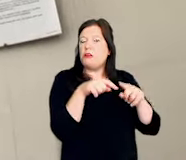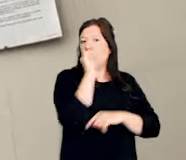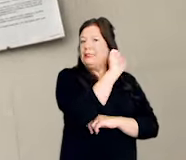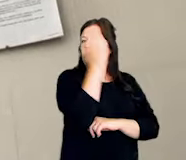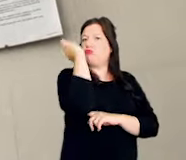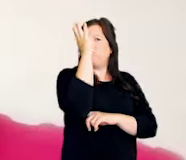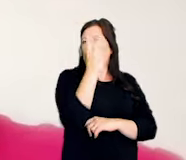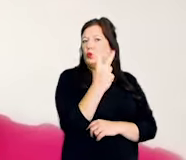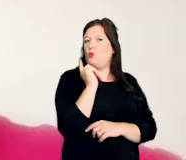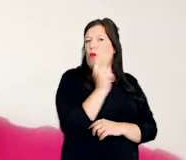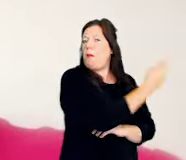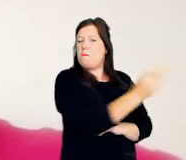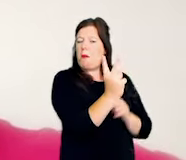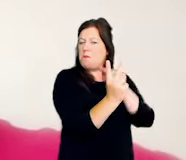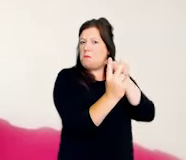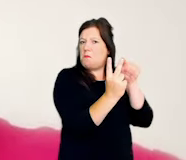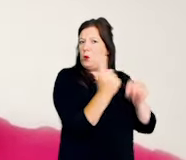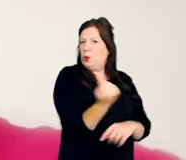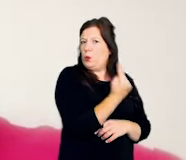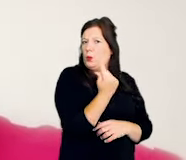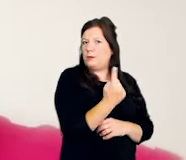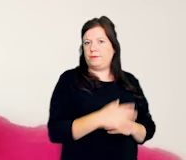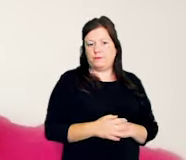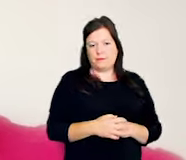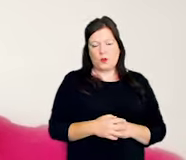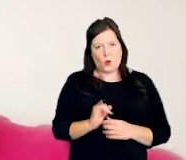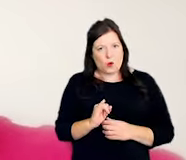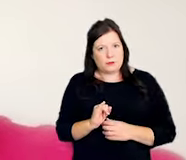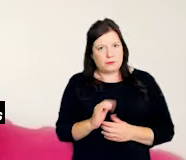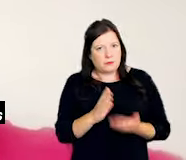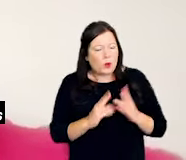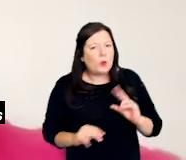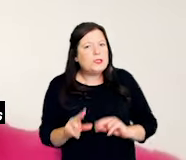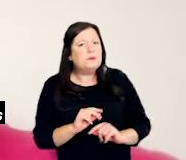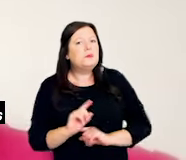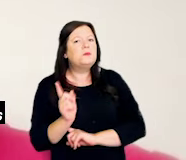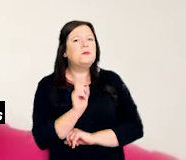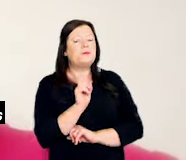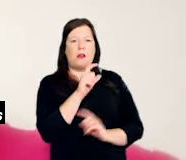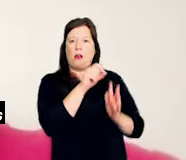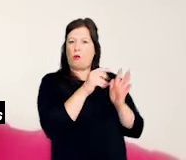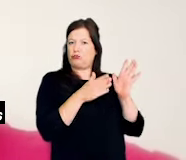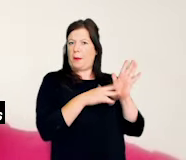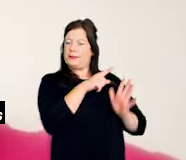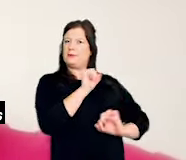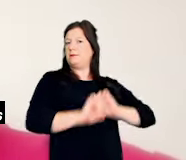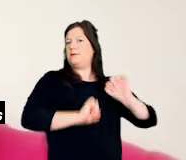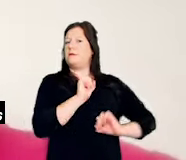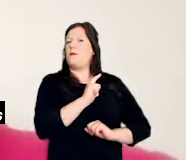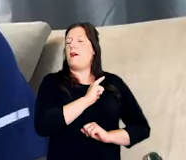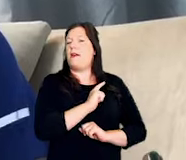serious. Is whispering nothing. The PM doth protest too much,